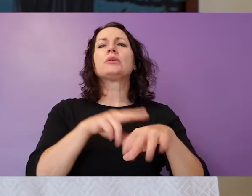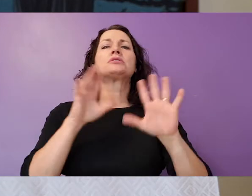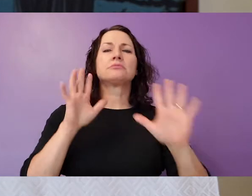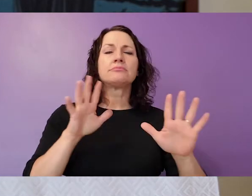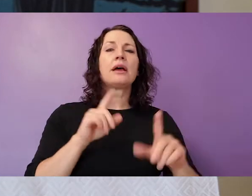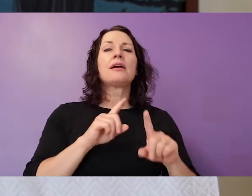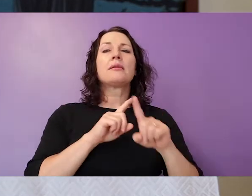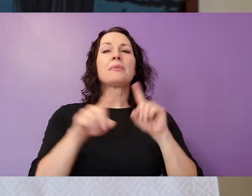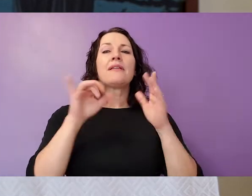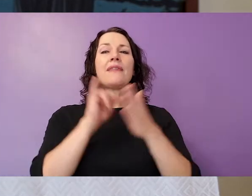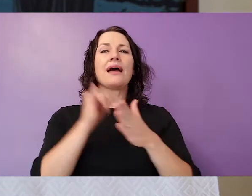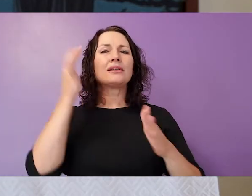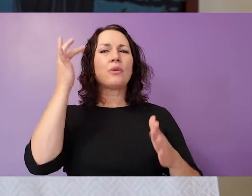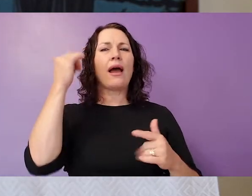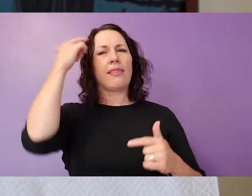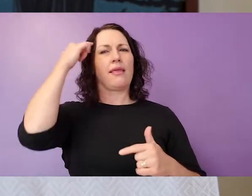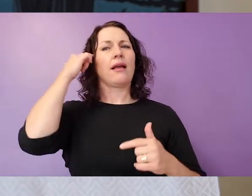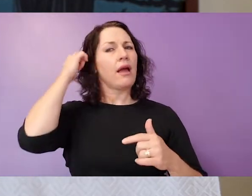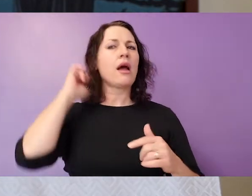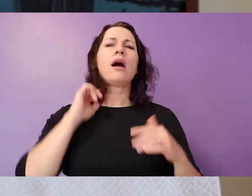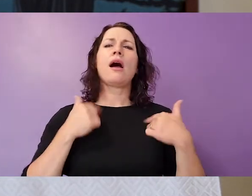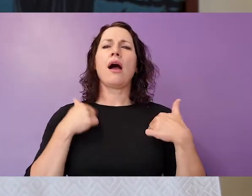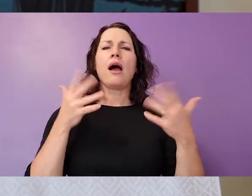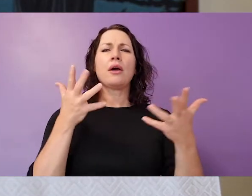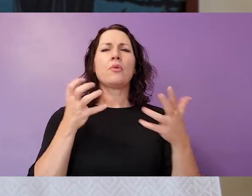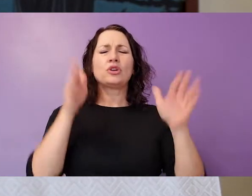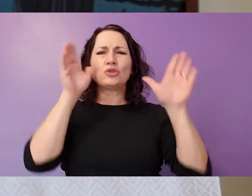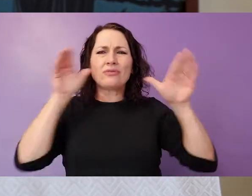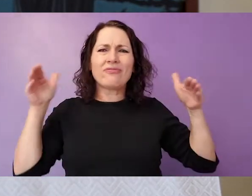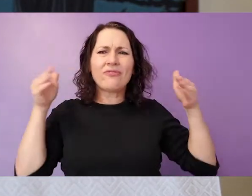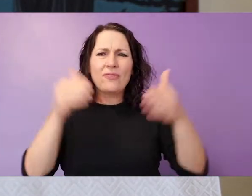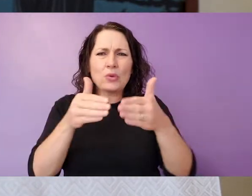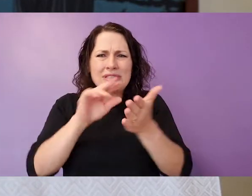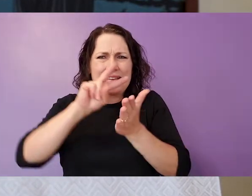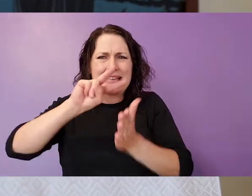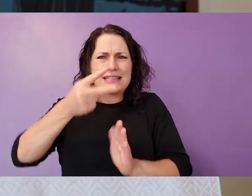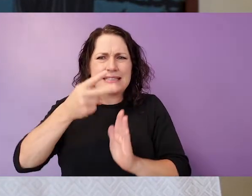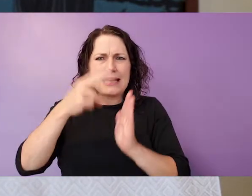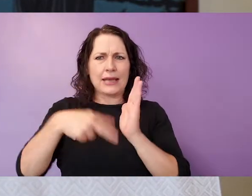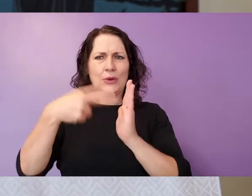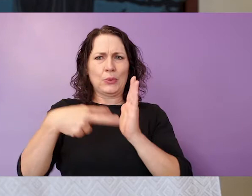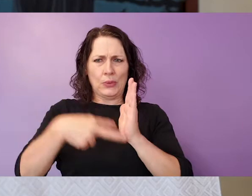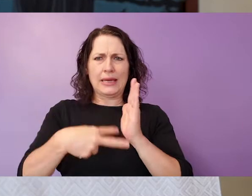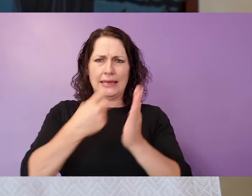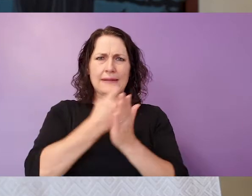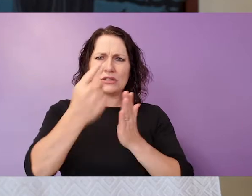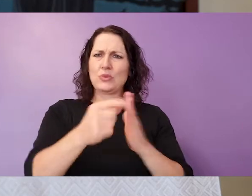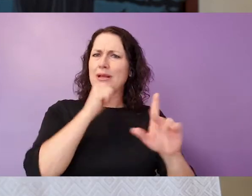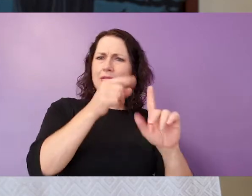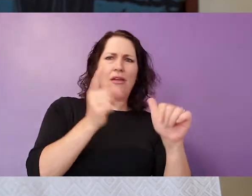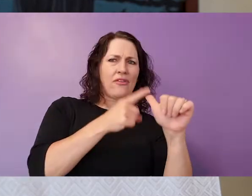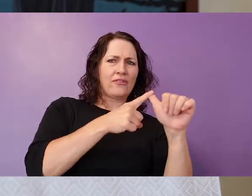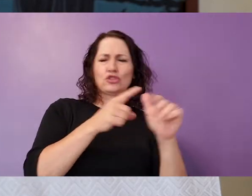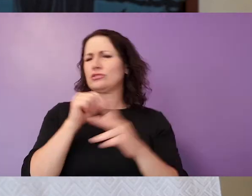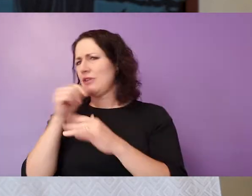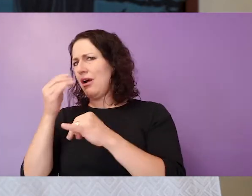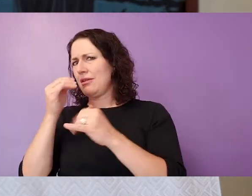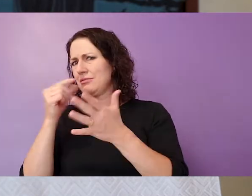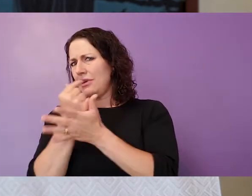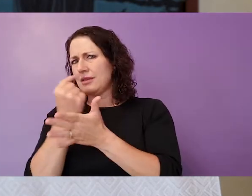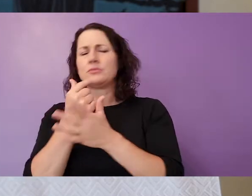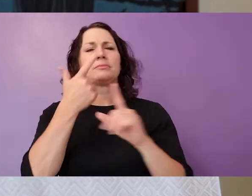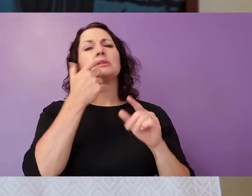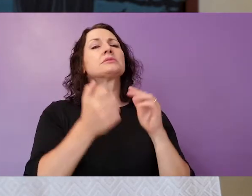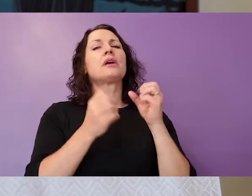Which leads me to want to share more about the second reading, and I highly encourage you, because most